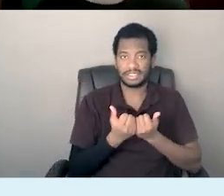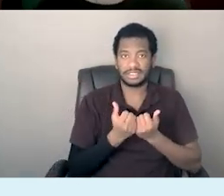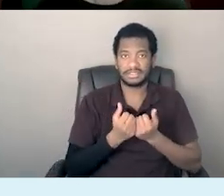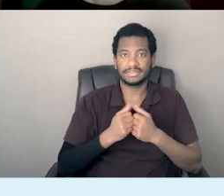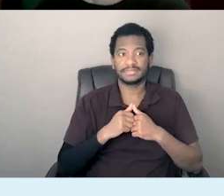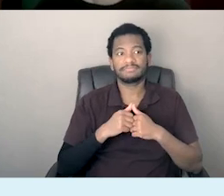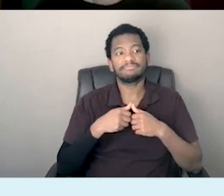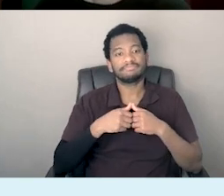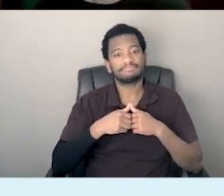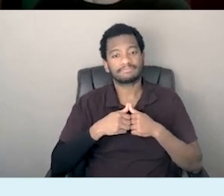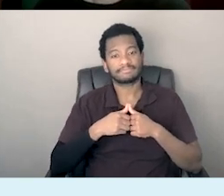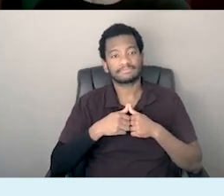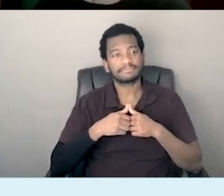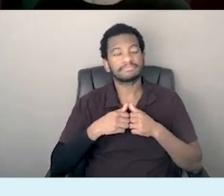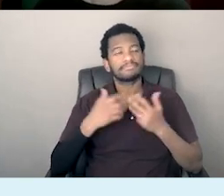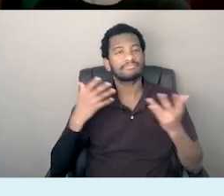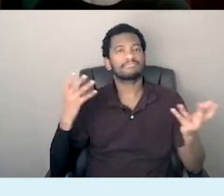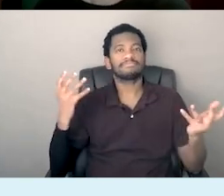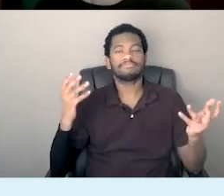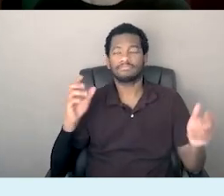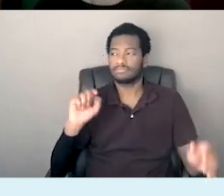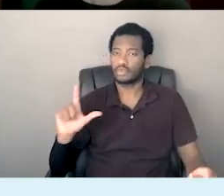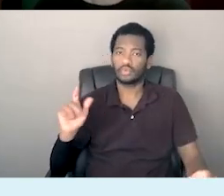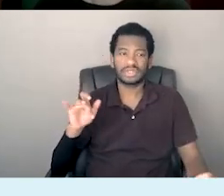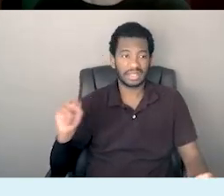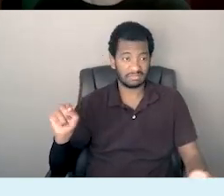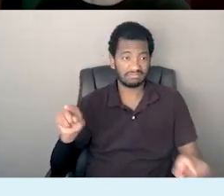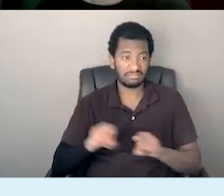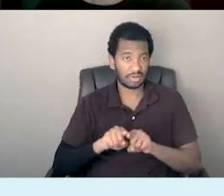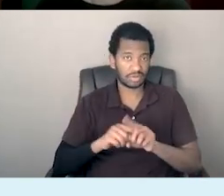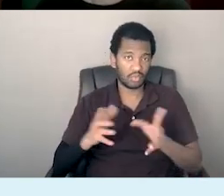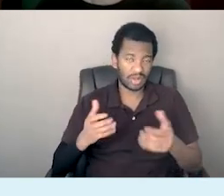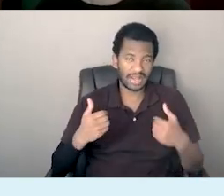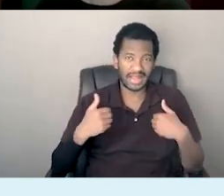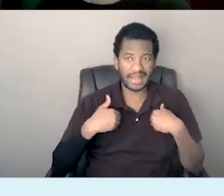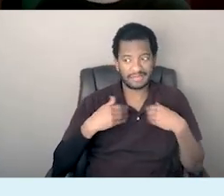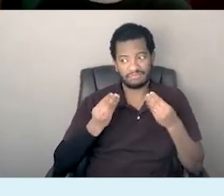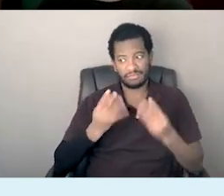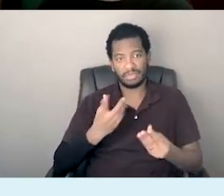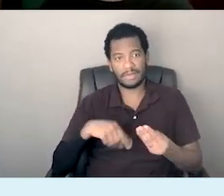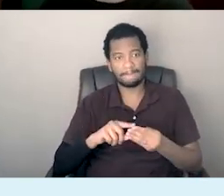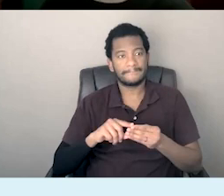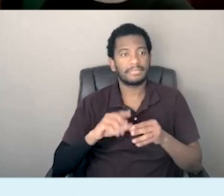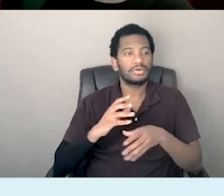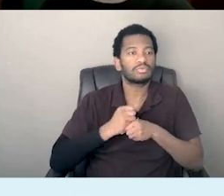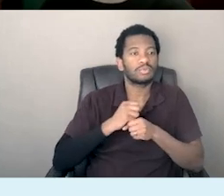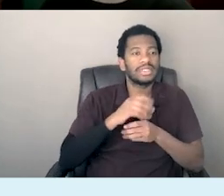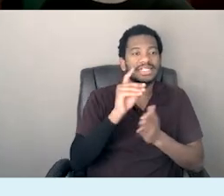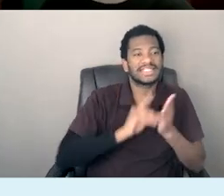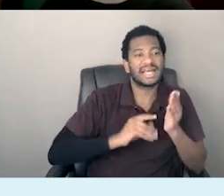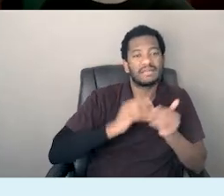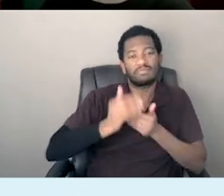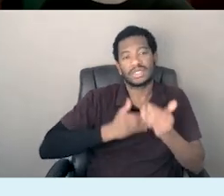and allowing for. The toolkit also includes some guidance on procurement design and the process itself. So I'm going